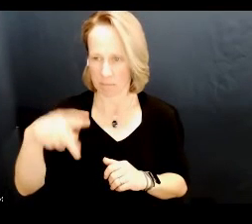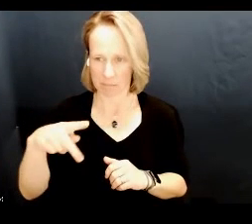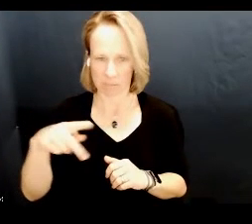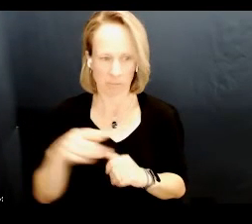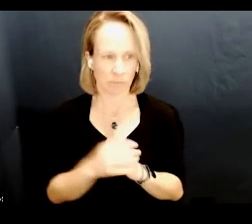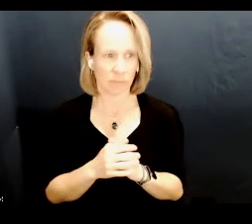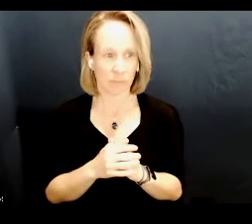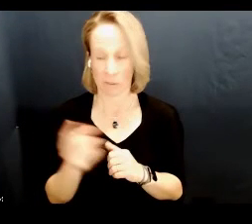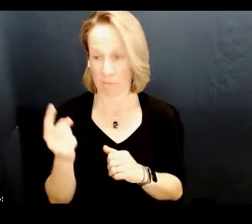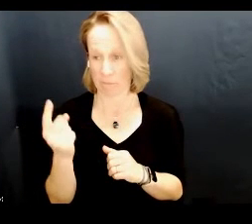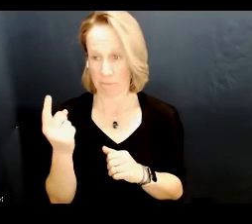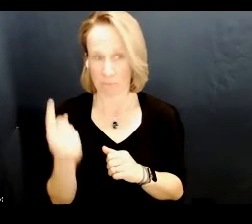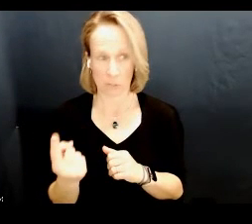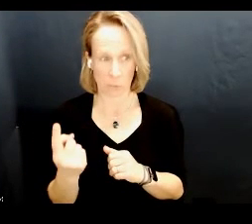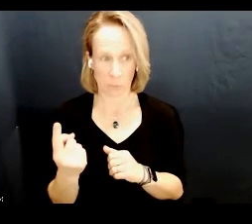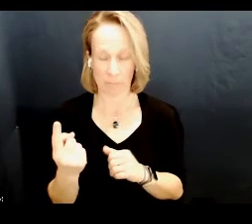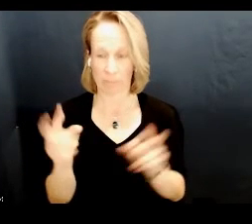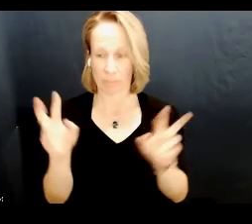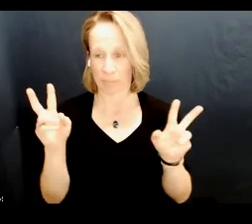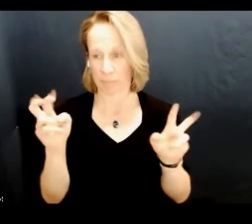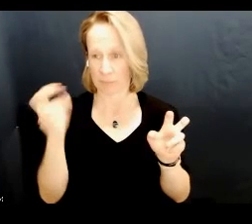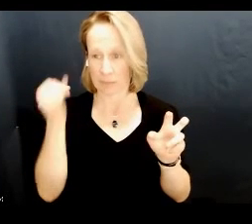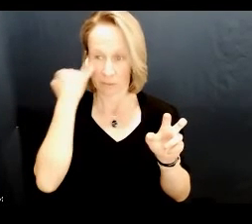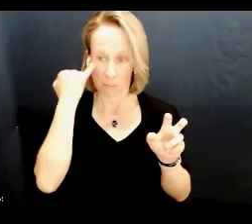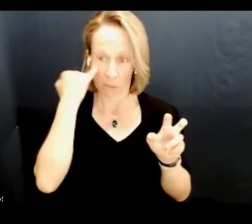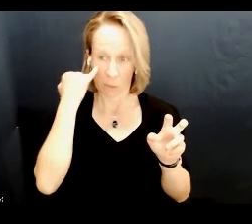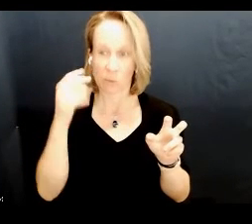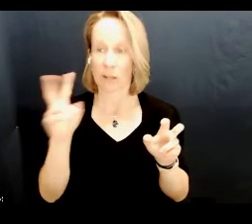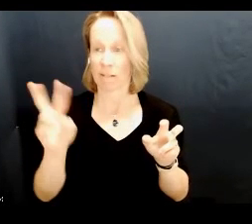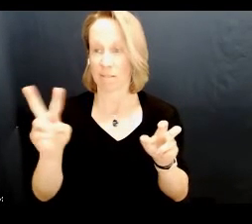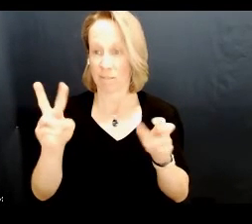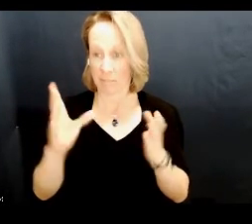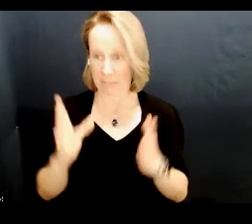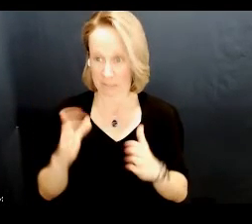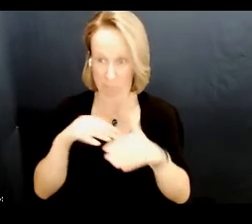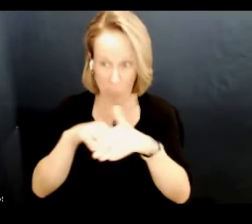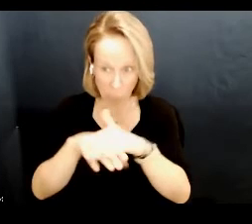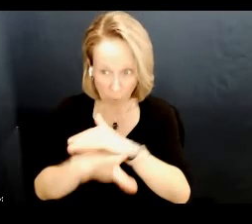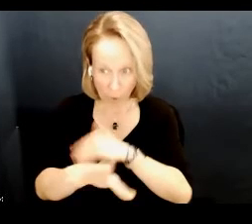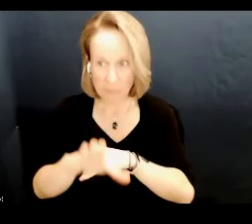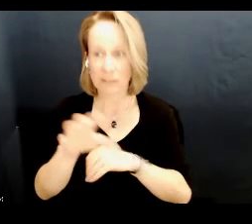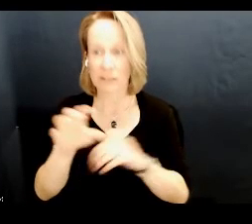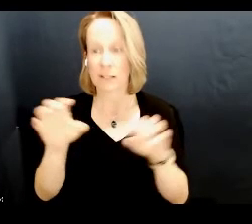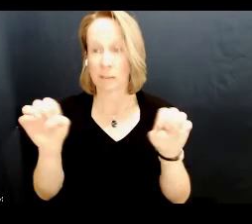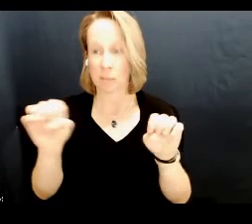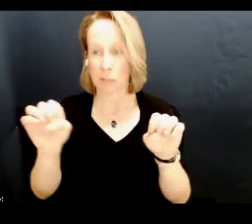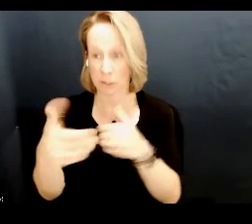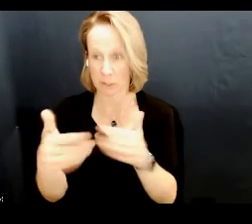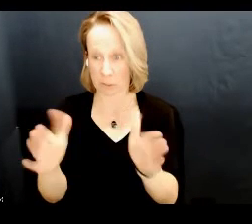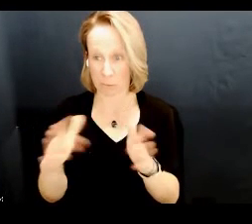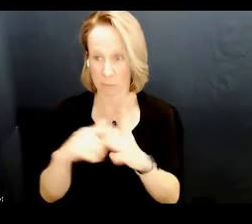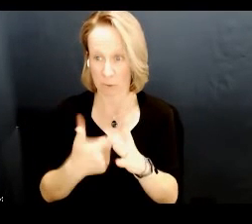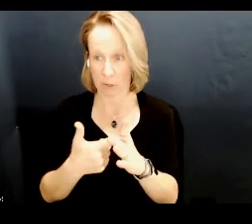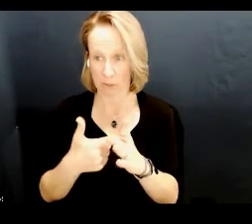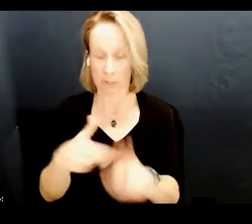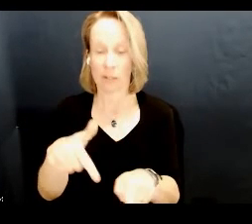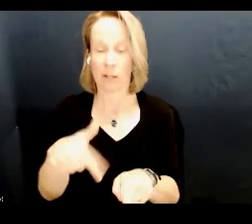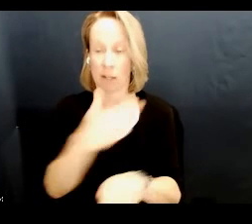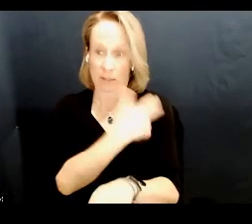map, a victim walks into the ER is the starting point. The hospital calls for a victim